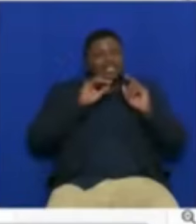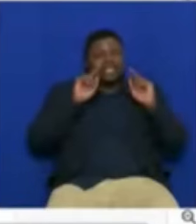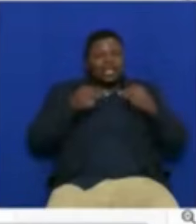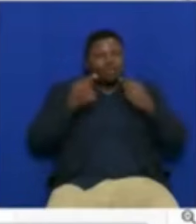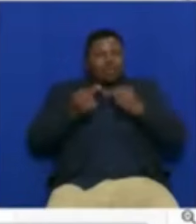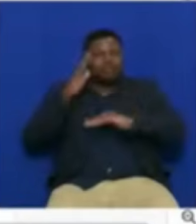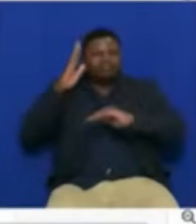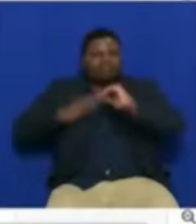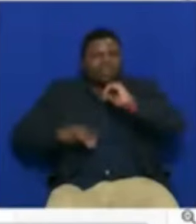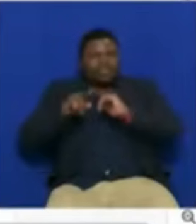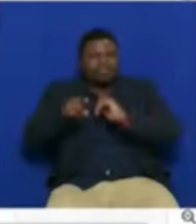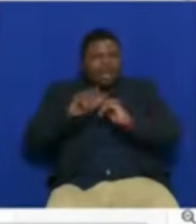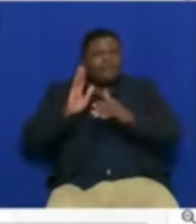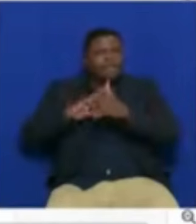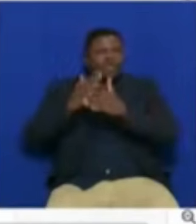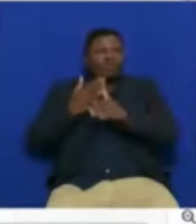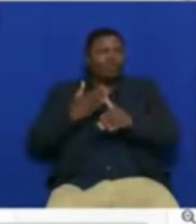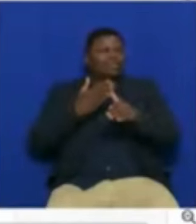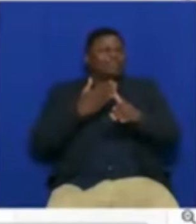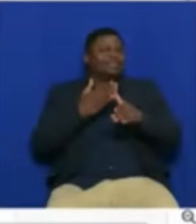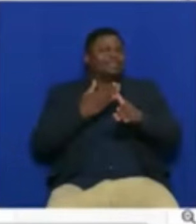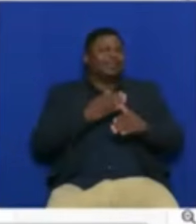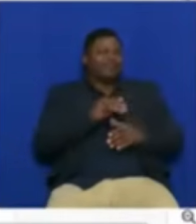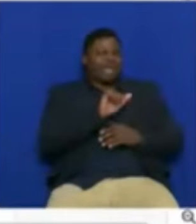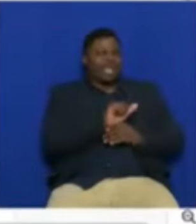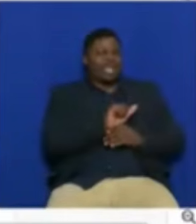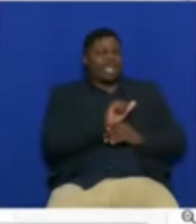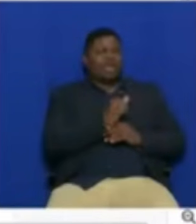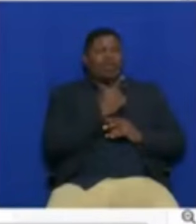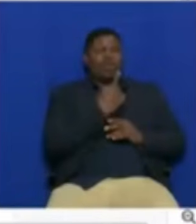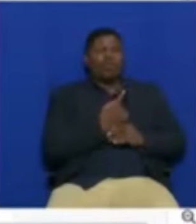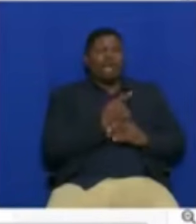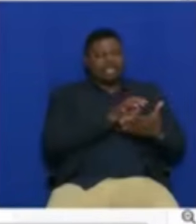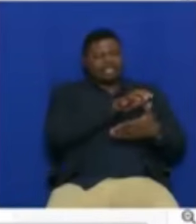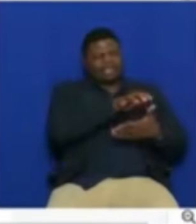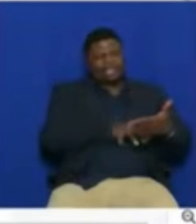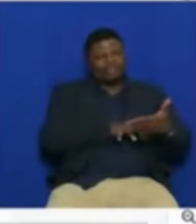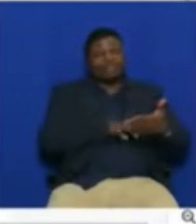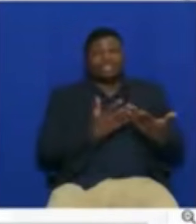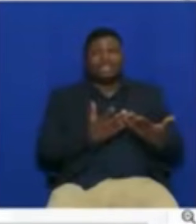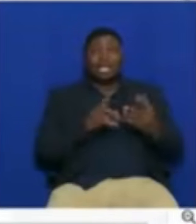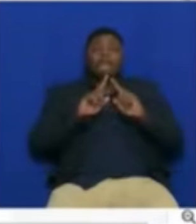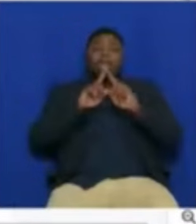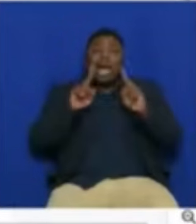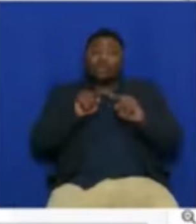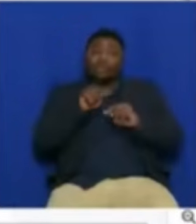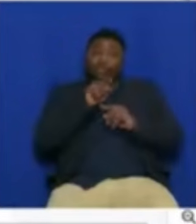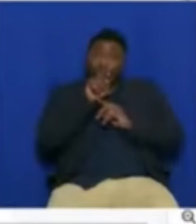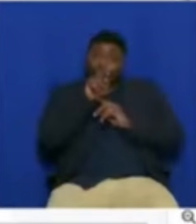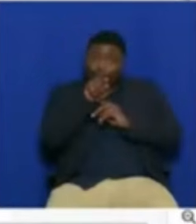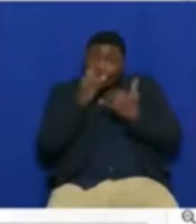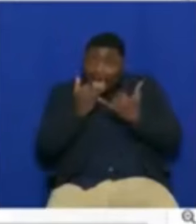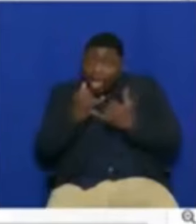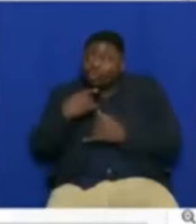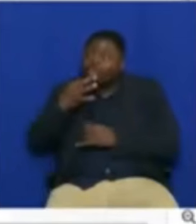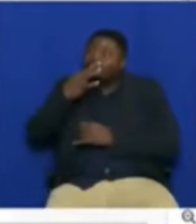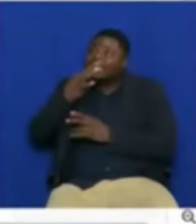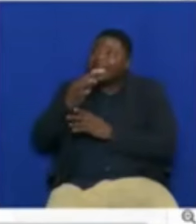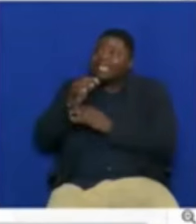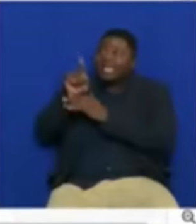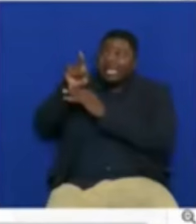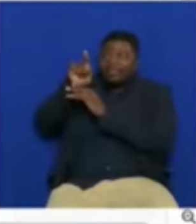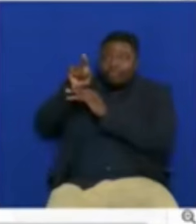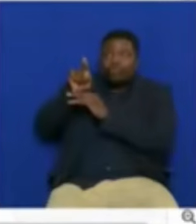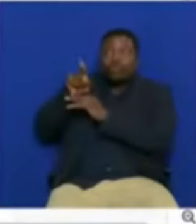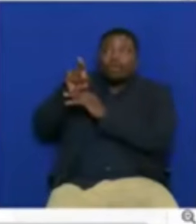statement. You then say, but he should have investigated, he should have gone to 38, to CAS 38. You remember that's the trend